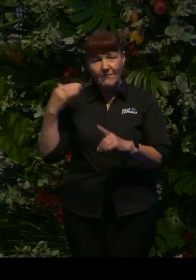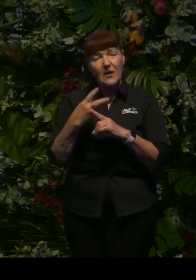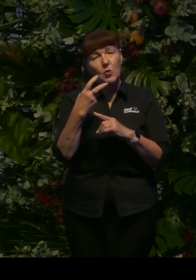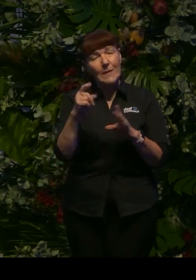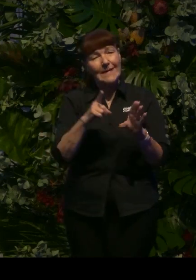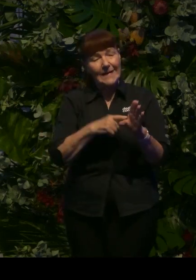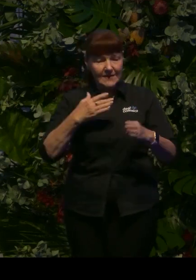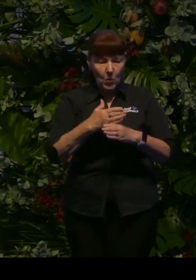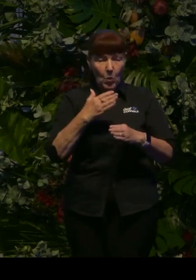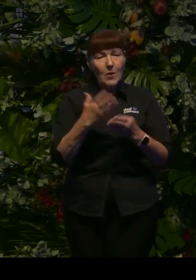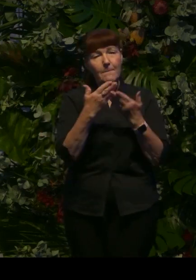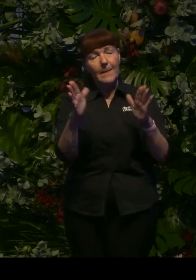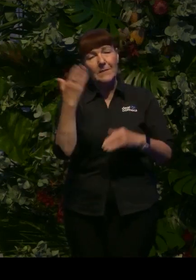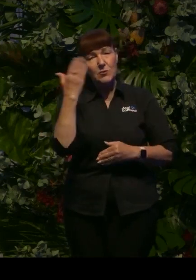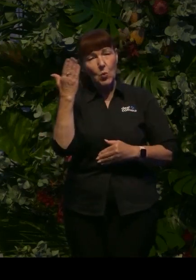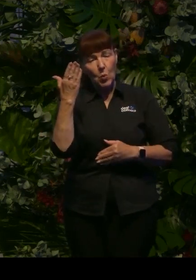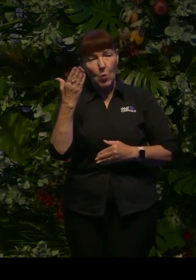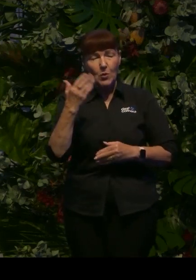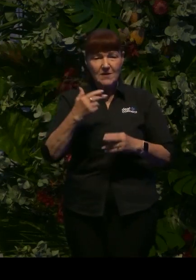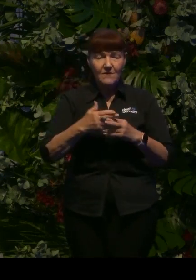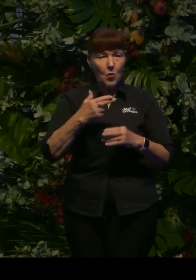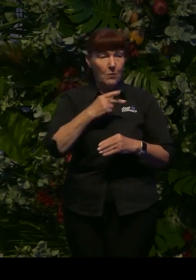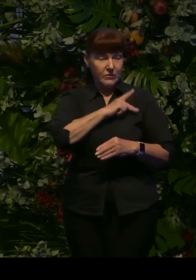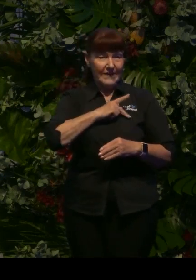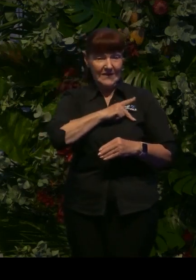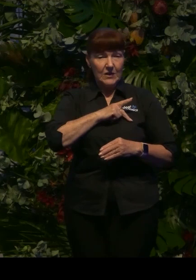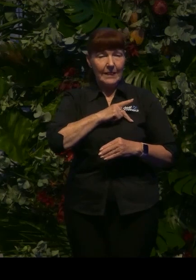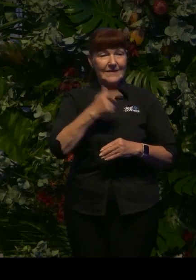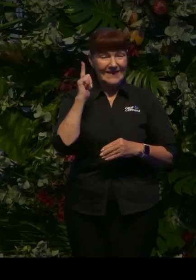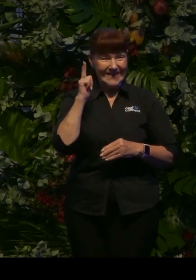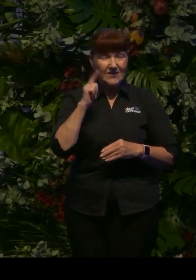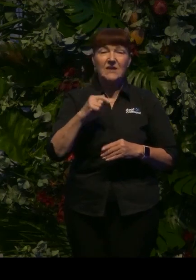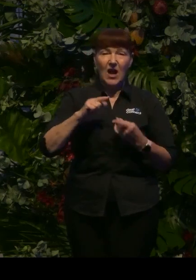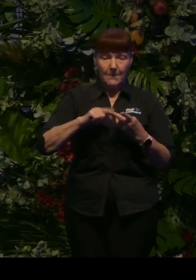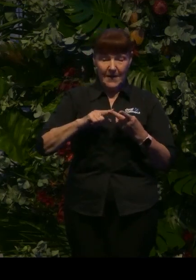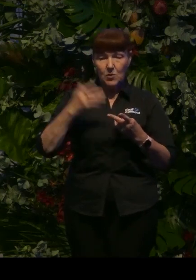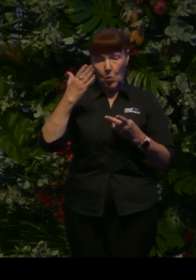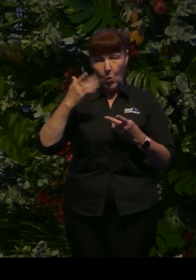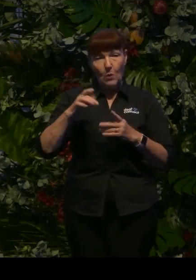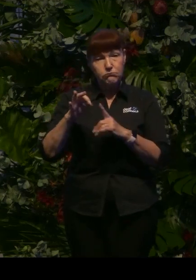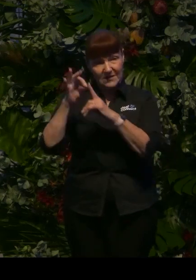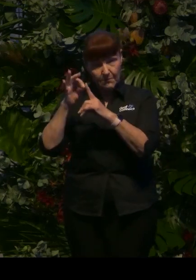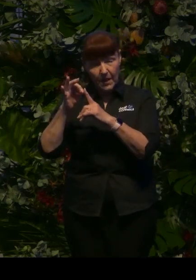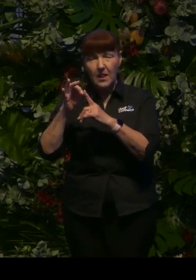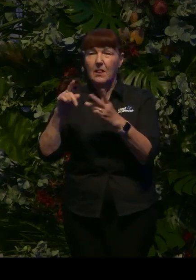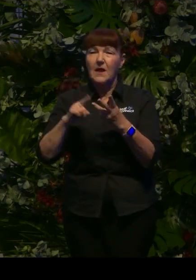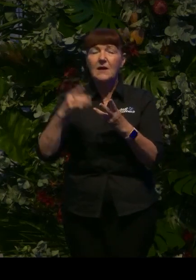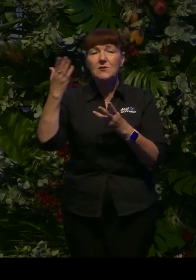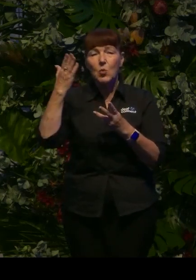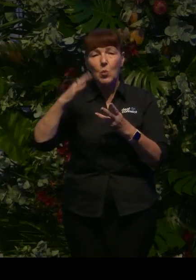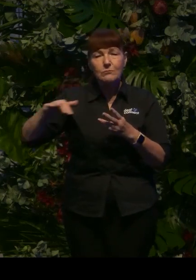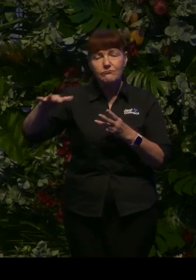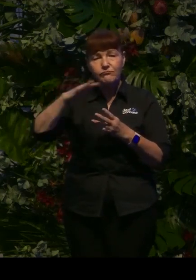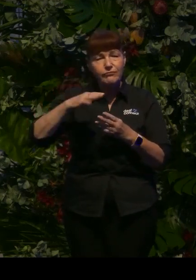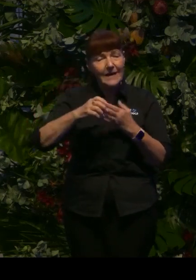service in our public schools as an education support professional, classroom teacher, school principal, I was a school district senior leader and